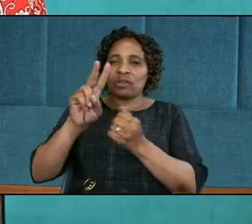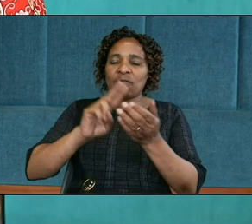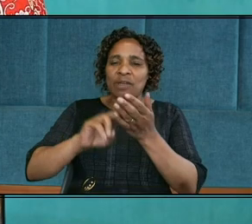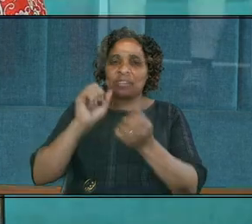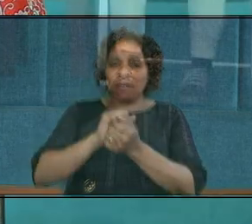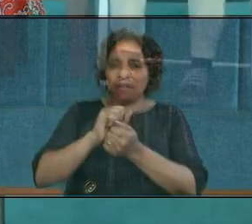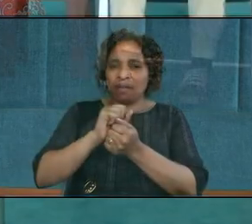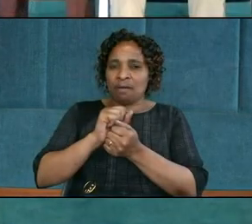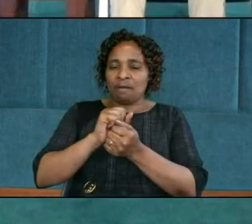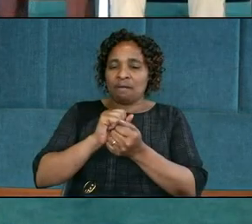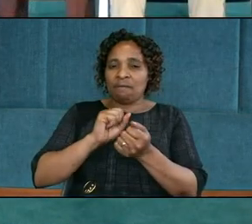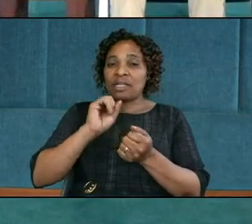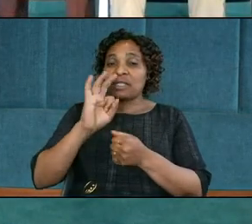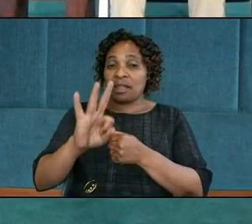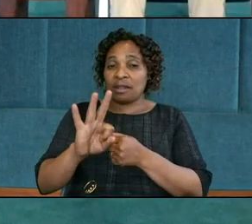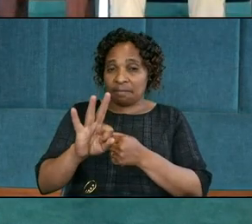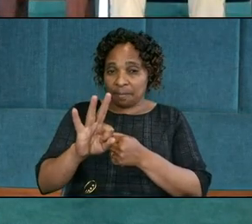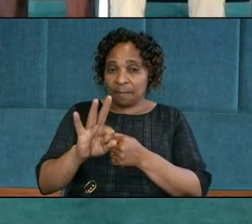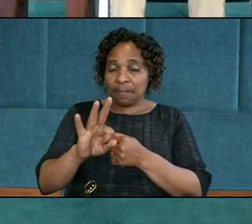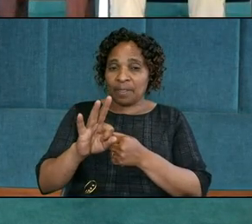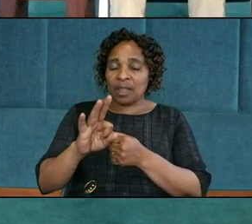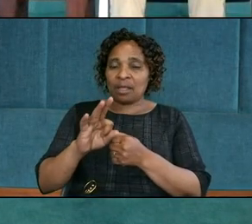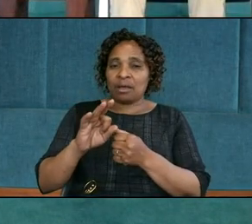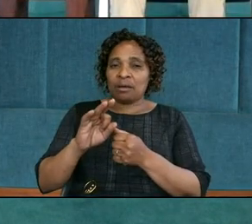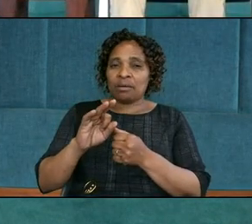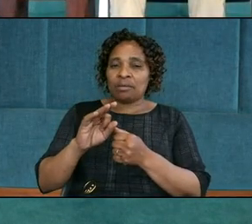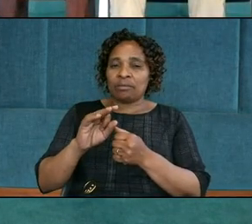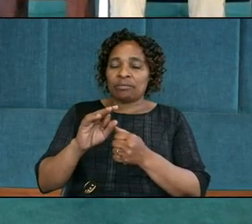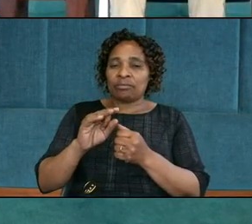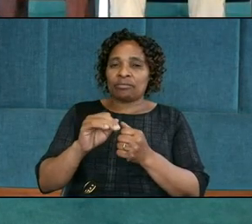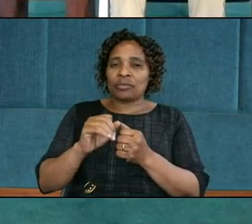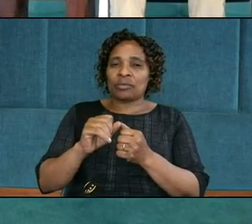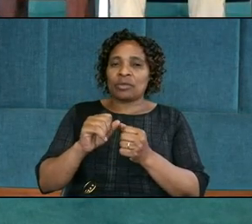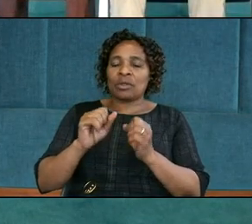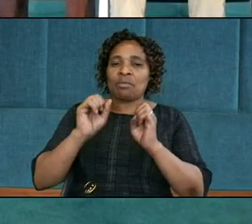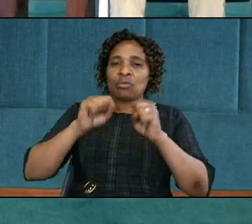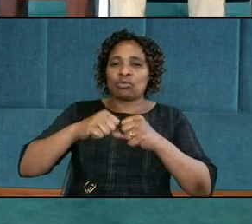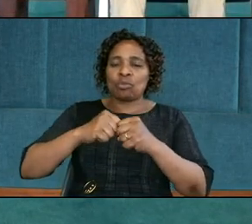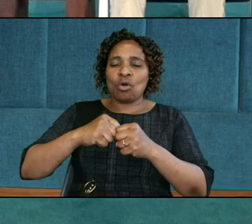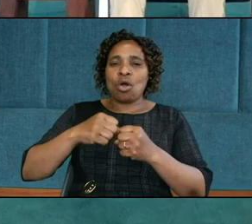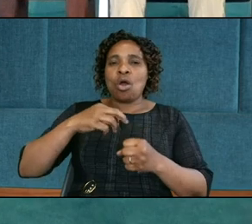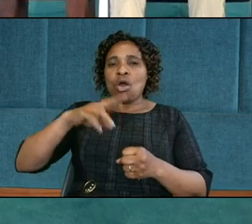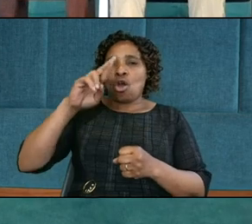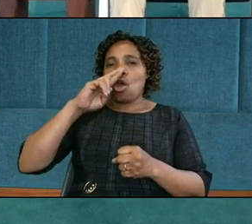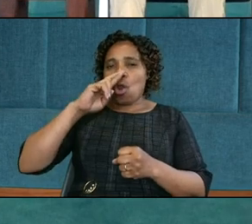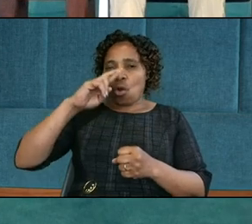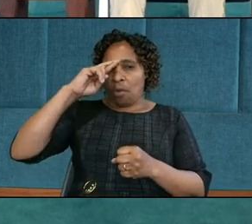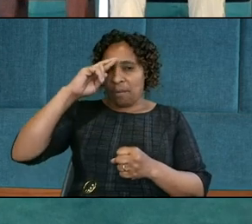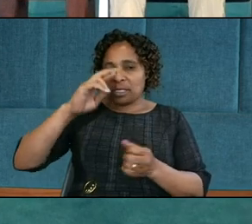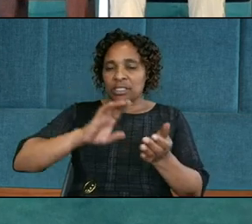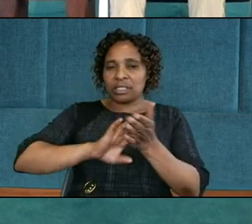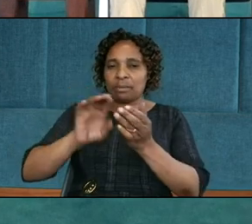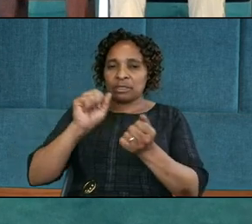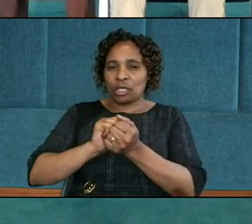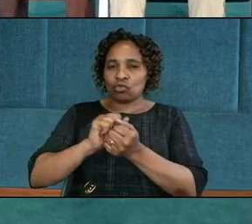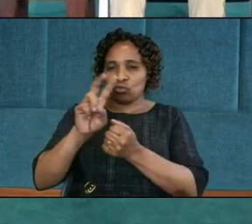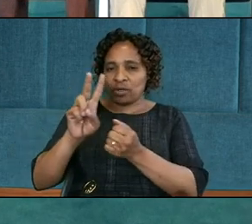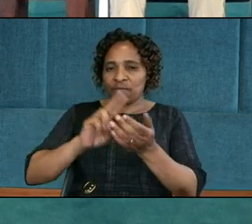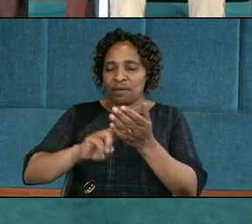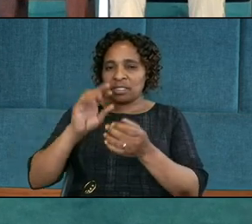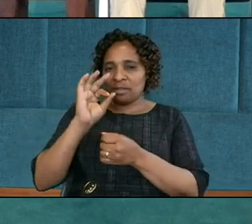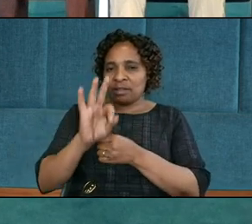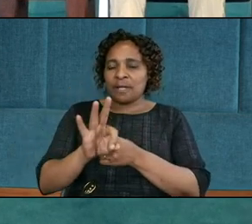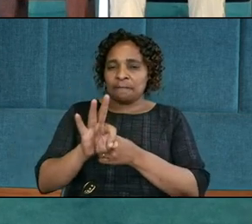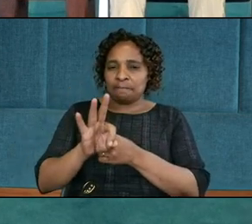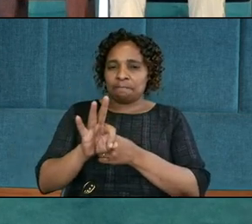able to open that, or Marie, if you're able to open the book of Romans 12, verse